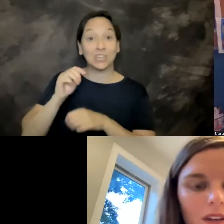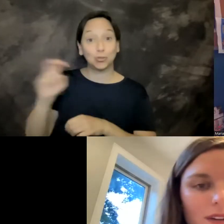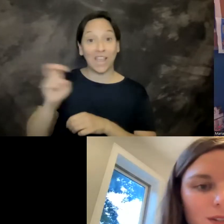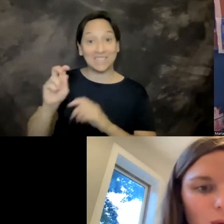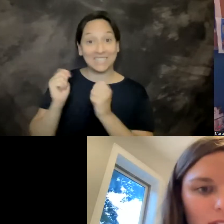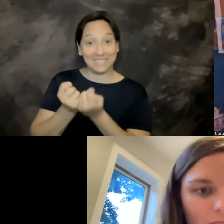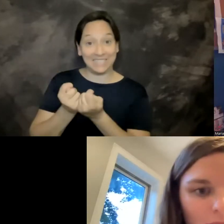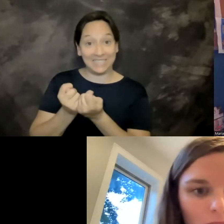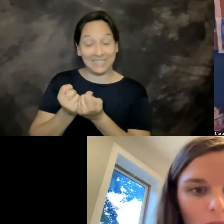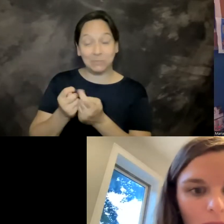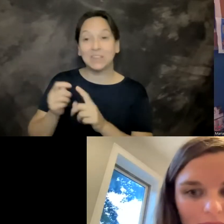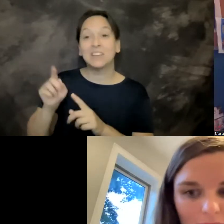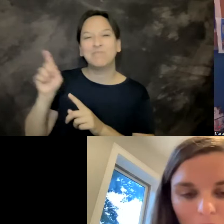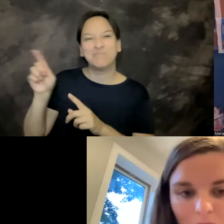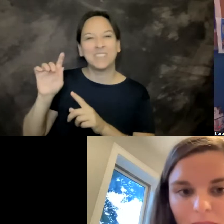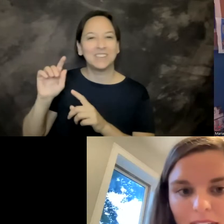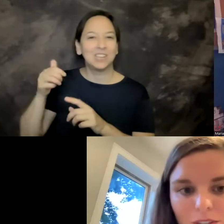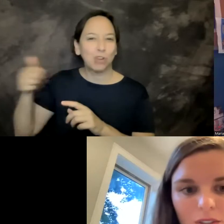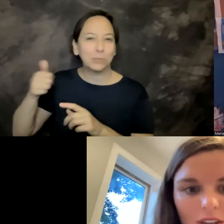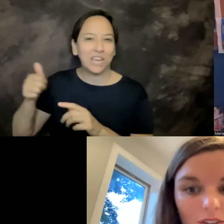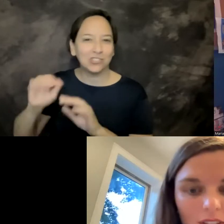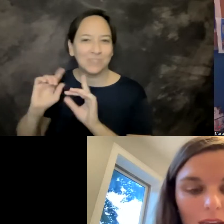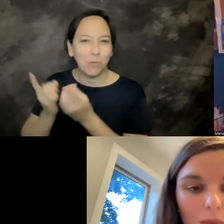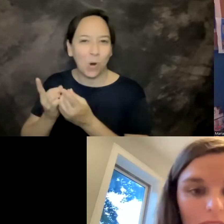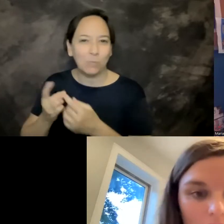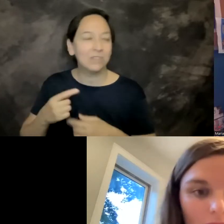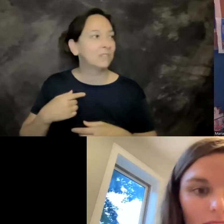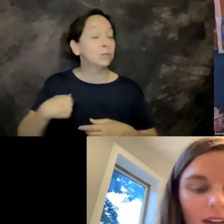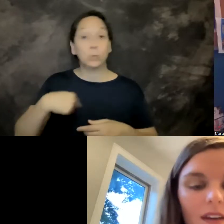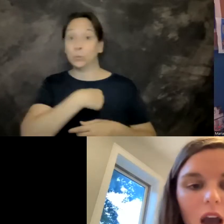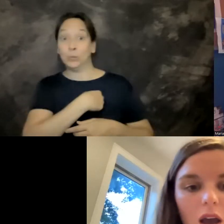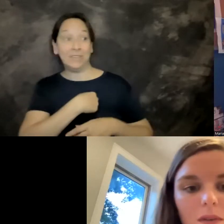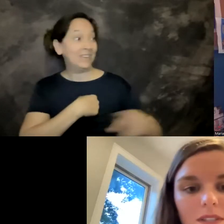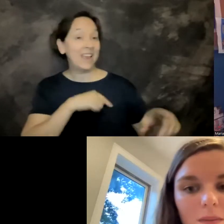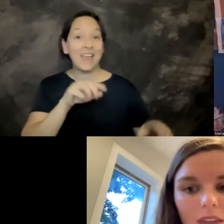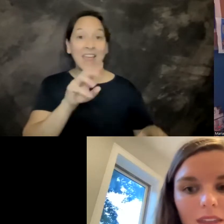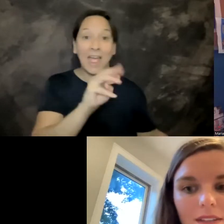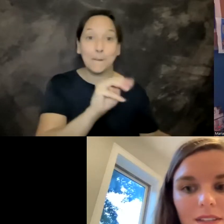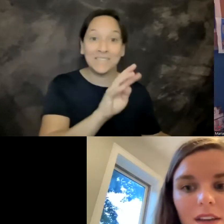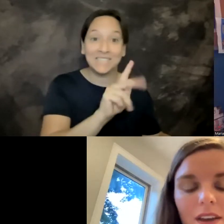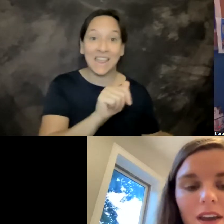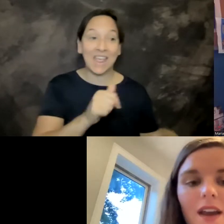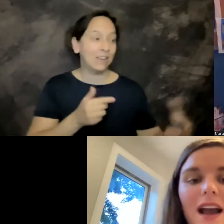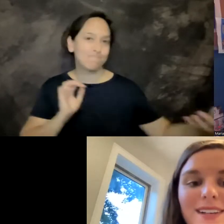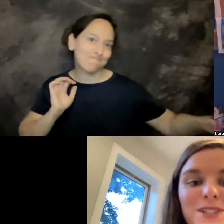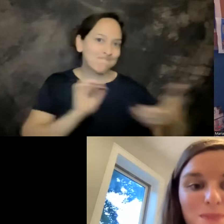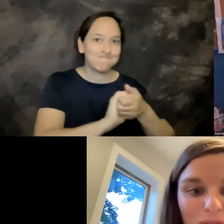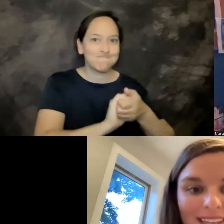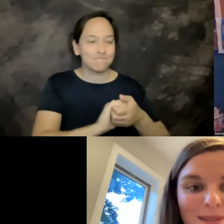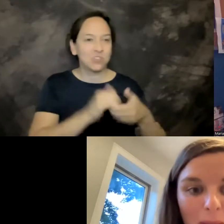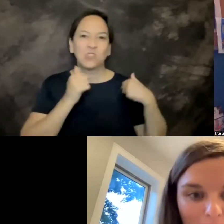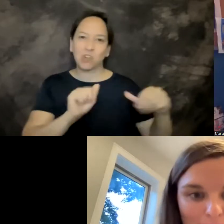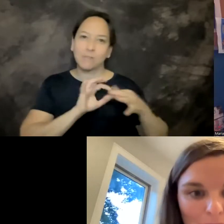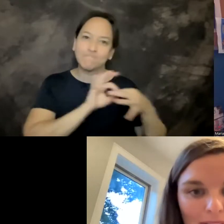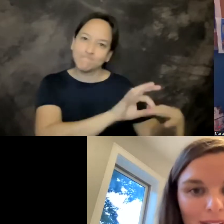Department. So we are doing our best to partner with Angel and others at the MBTA to make this as smooth